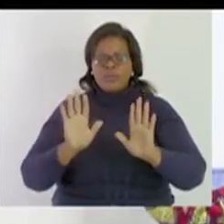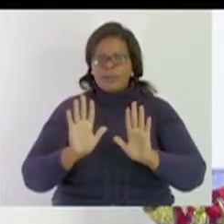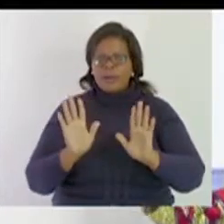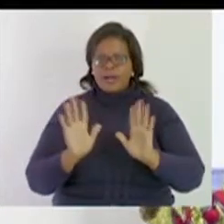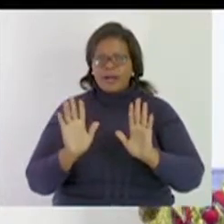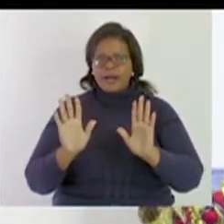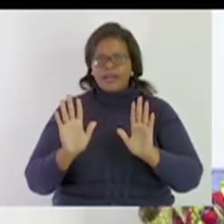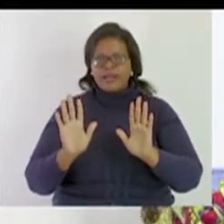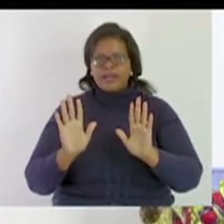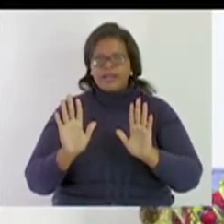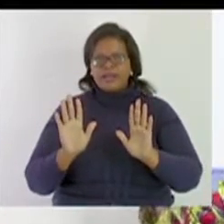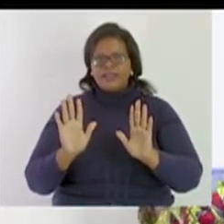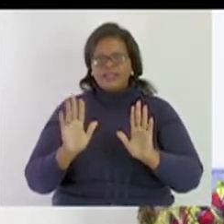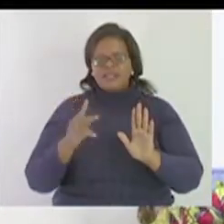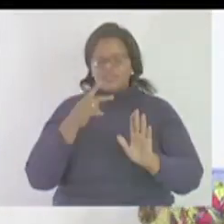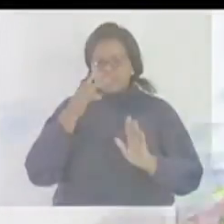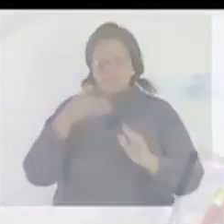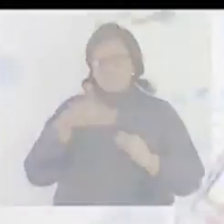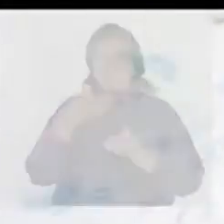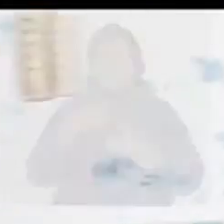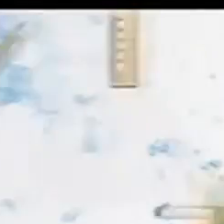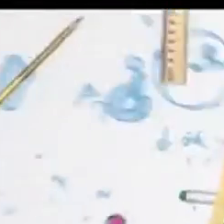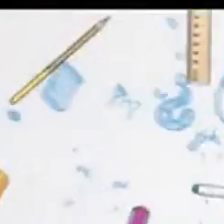Bye. See you next time.